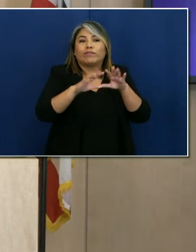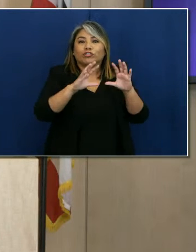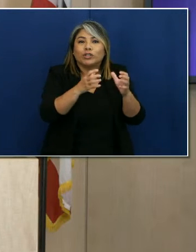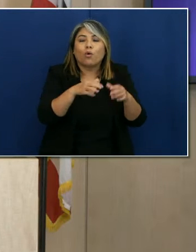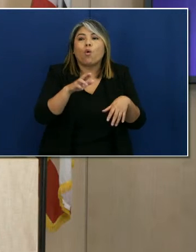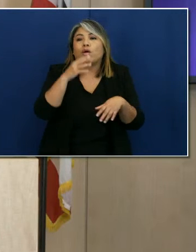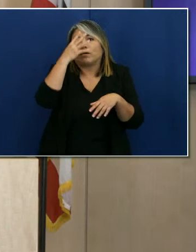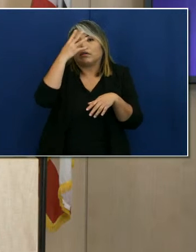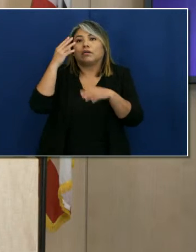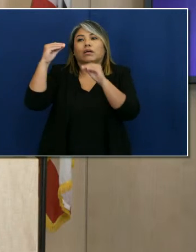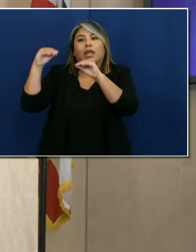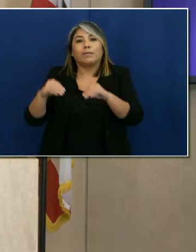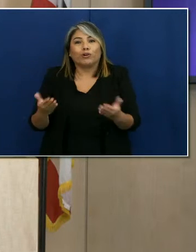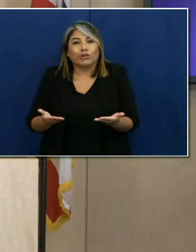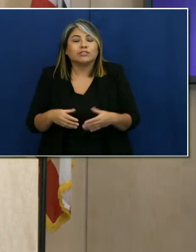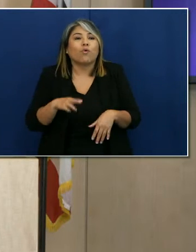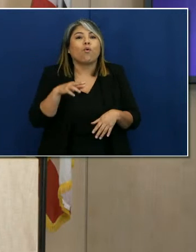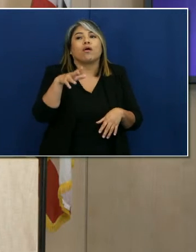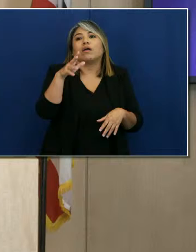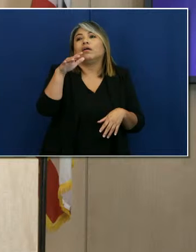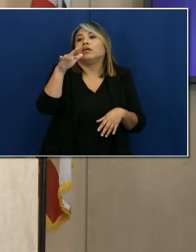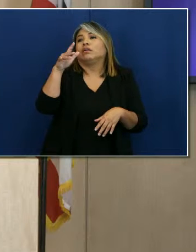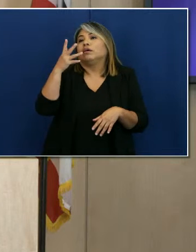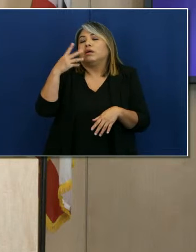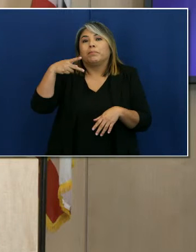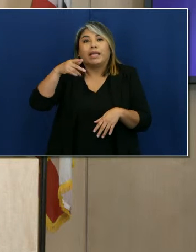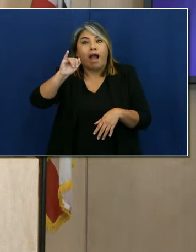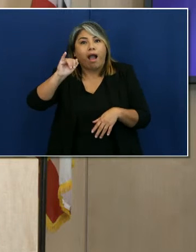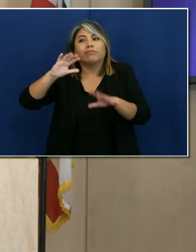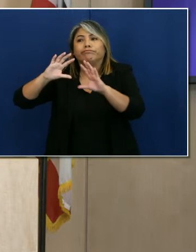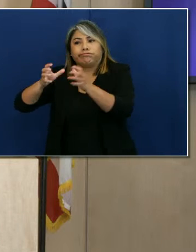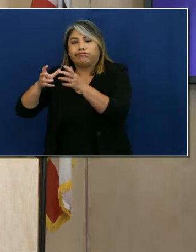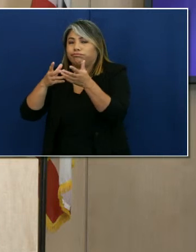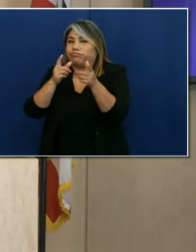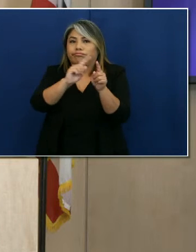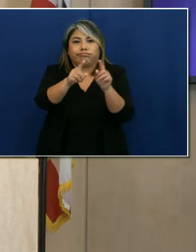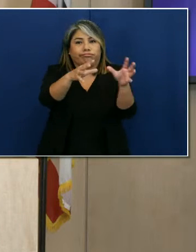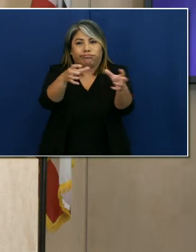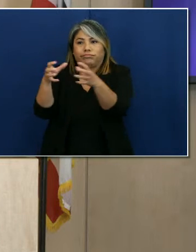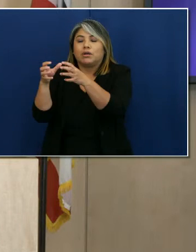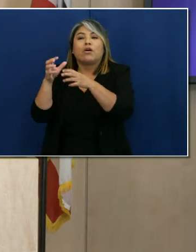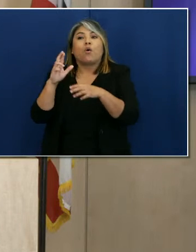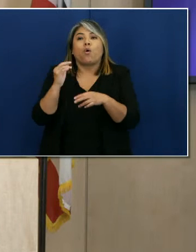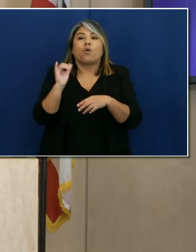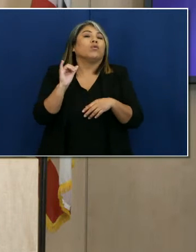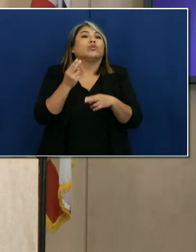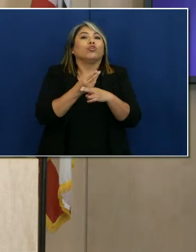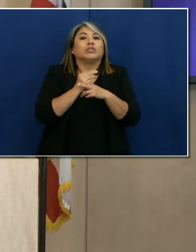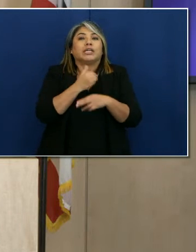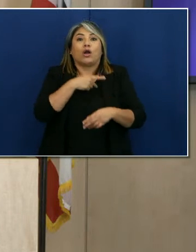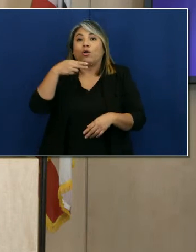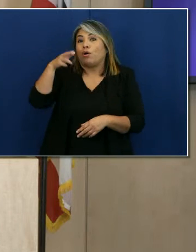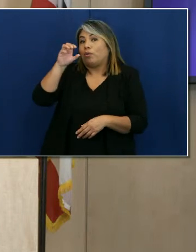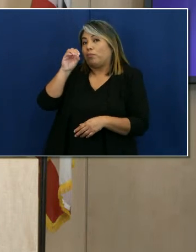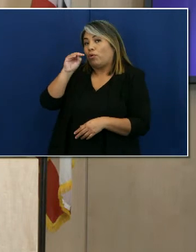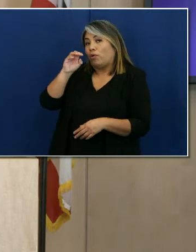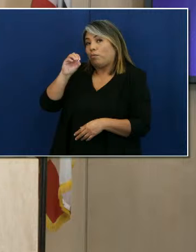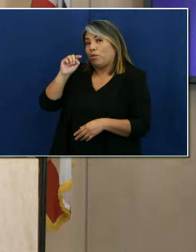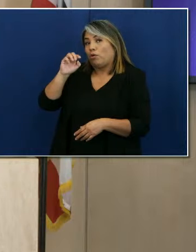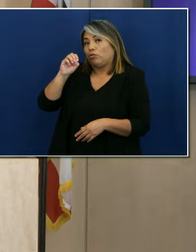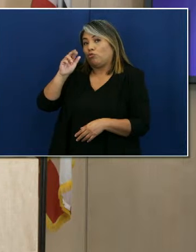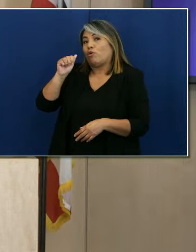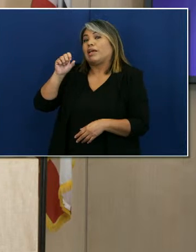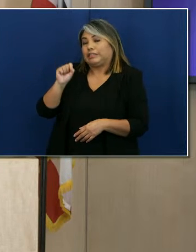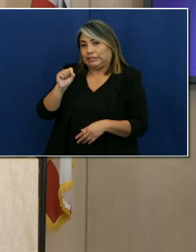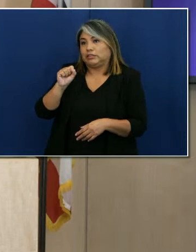well as the Asian Pacific Islanders, and also utilizing our promoters to go out and reach those